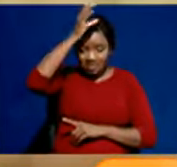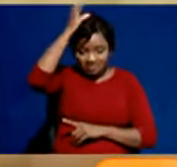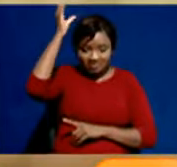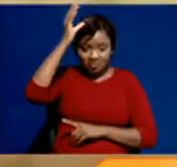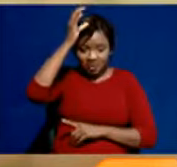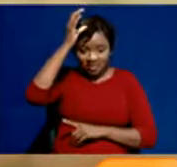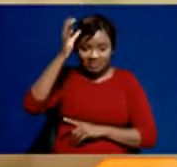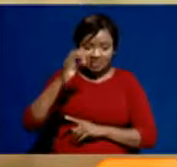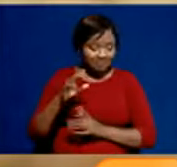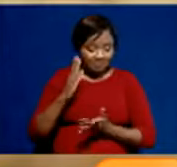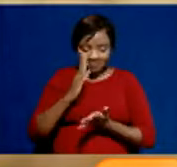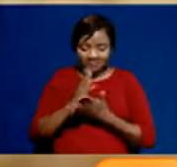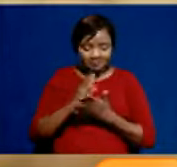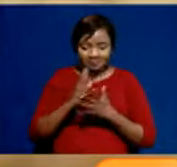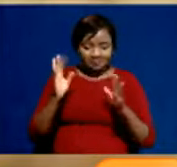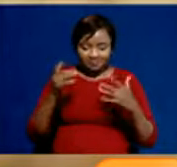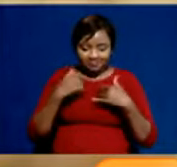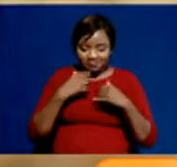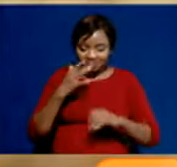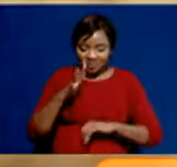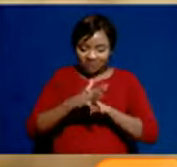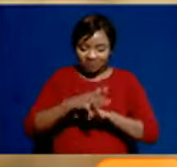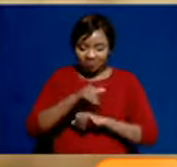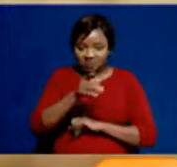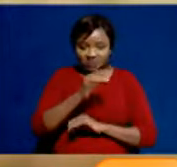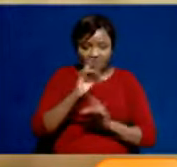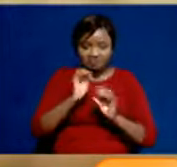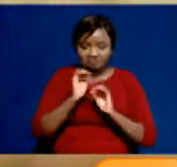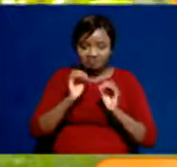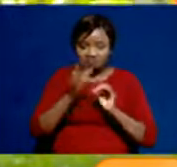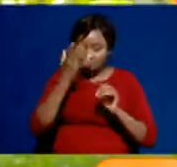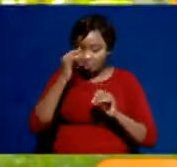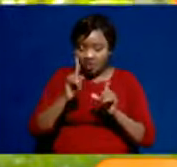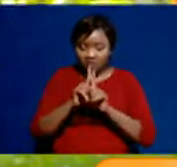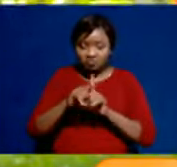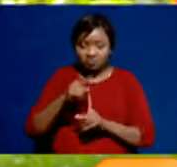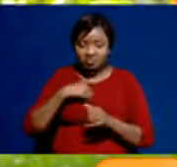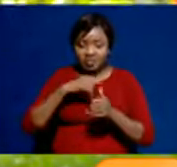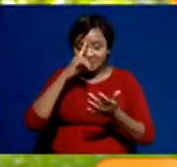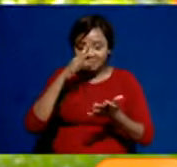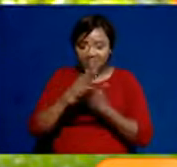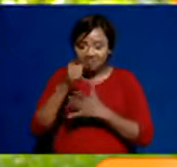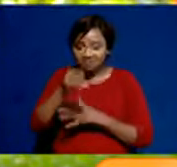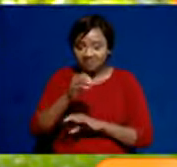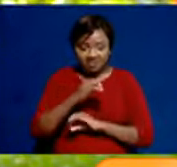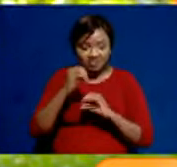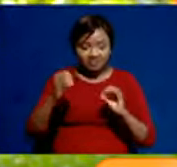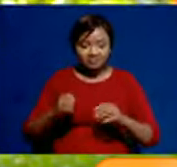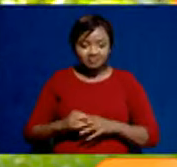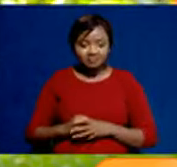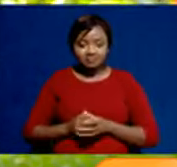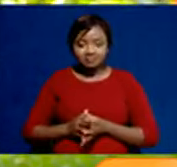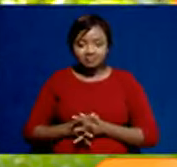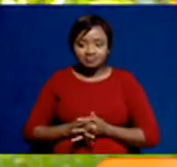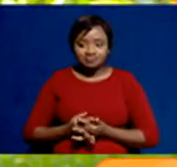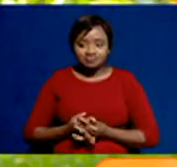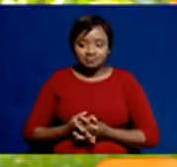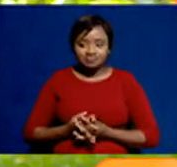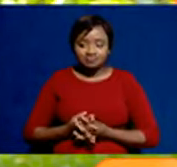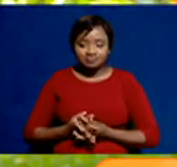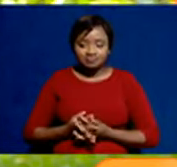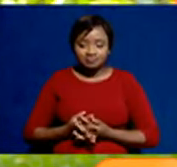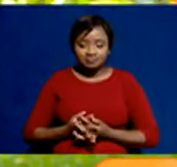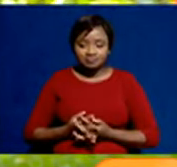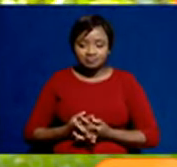even if it binds us, I don't have to believe in it. That's all that I'm saying, so okay. I don't believe in it. So you still